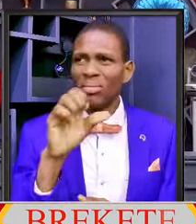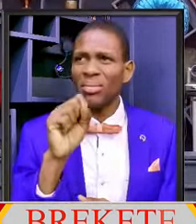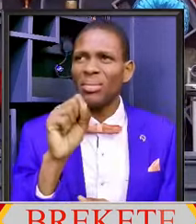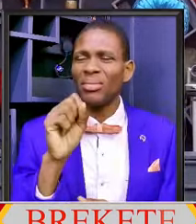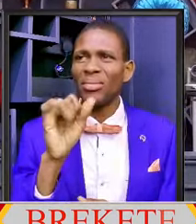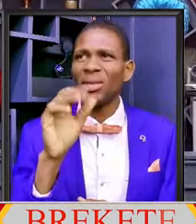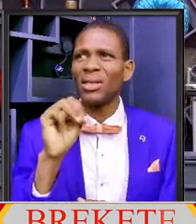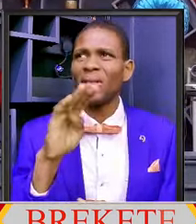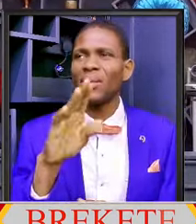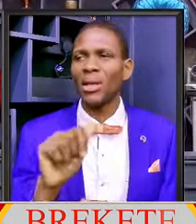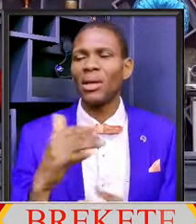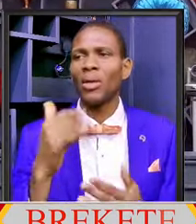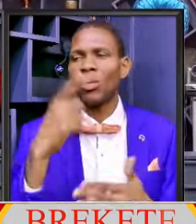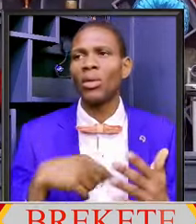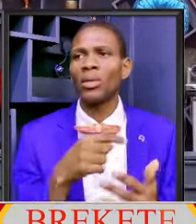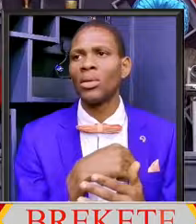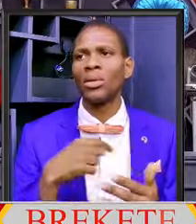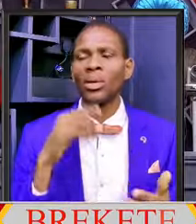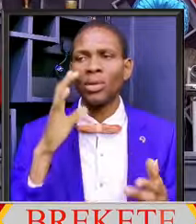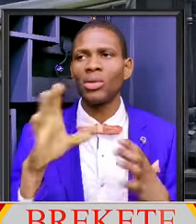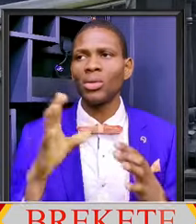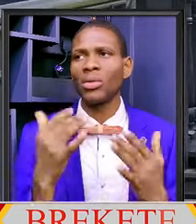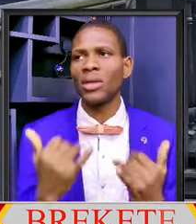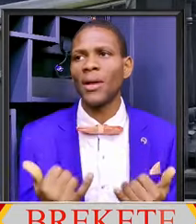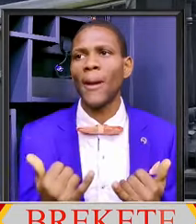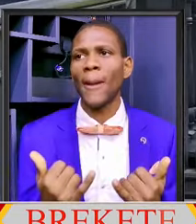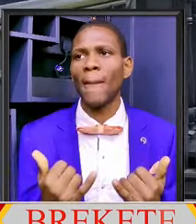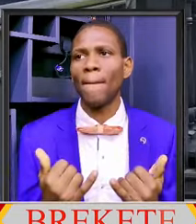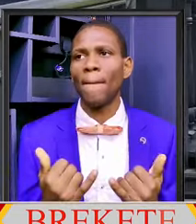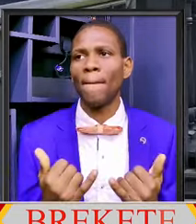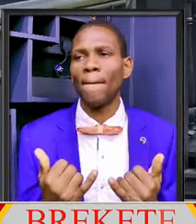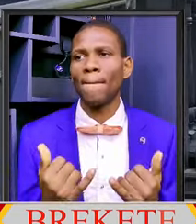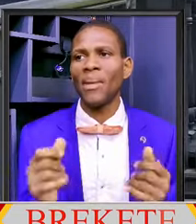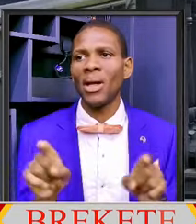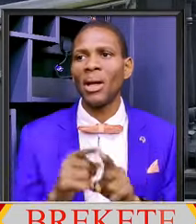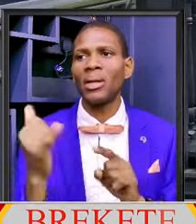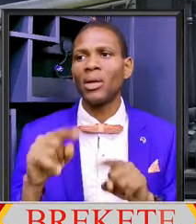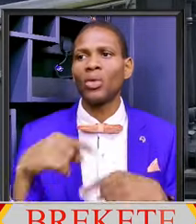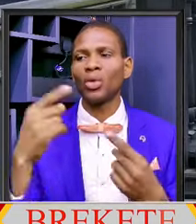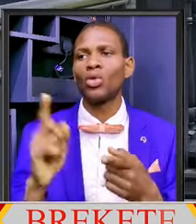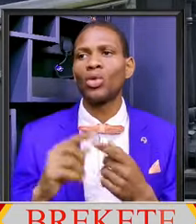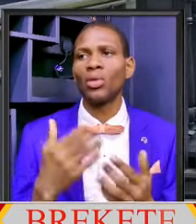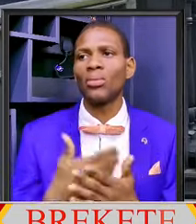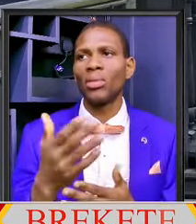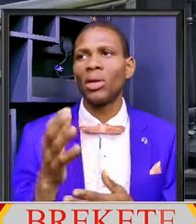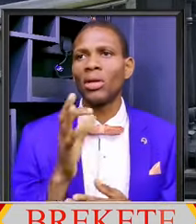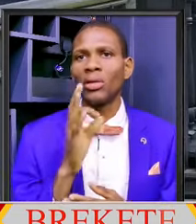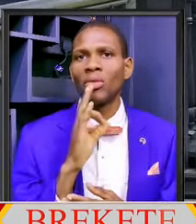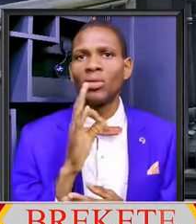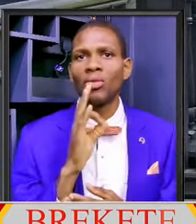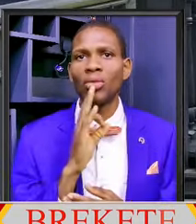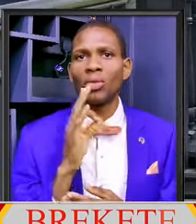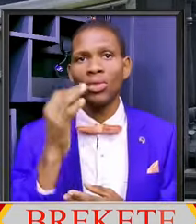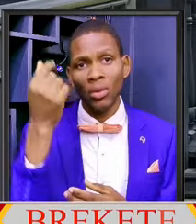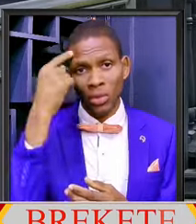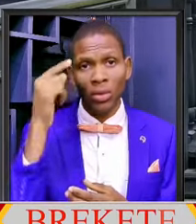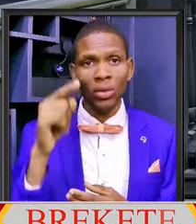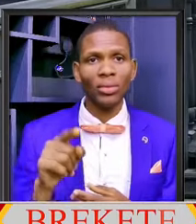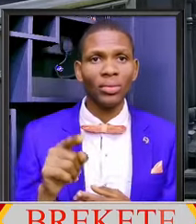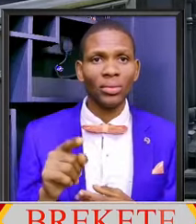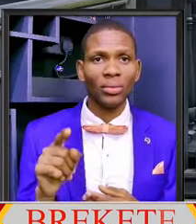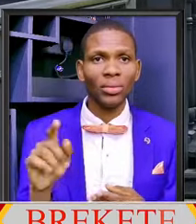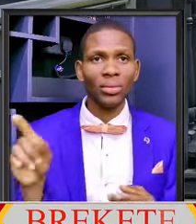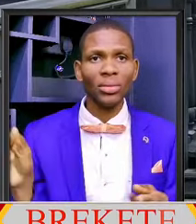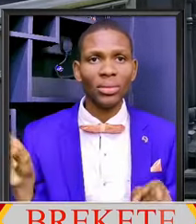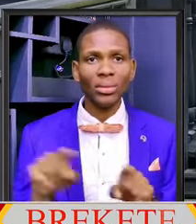appreciate. So what thing we go do now? Yes, sir. As they go buy food for you, your torchlight they on. As they